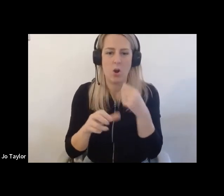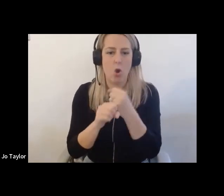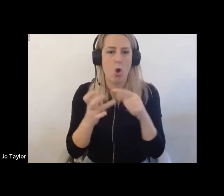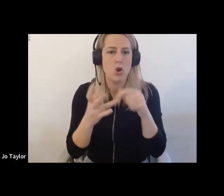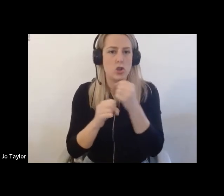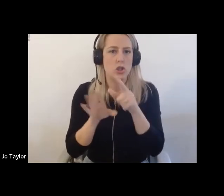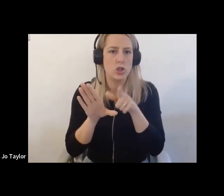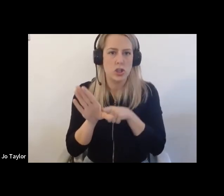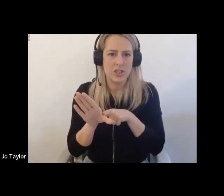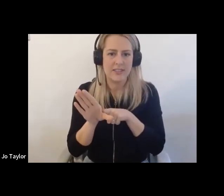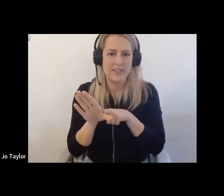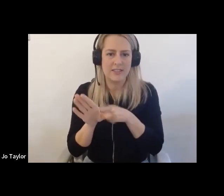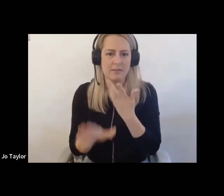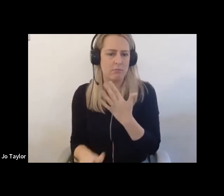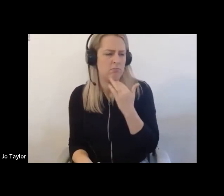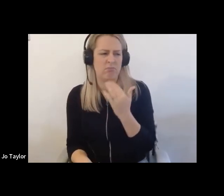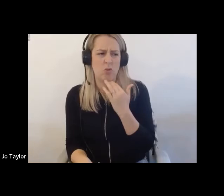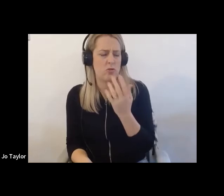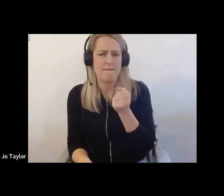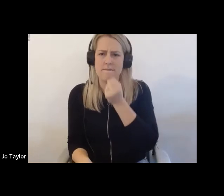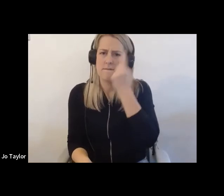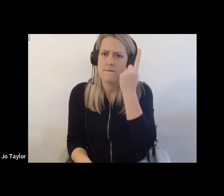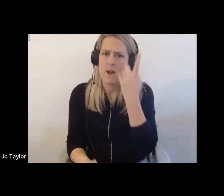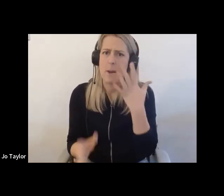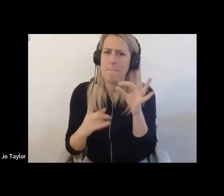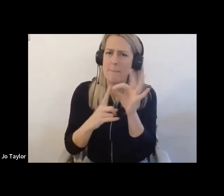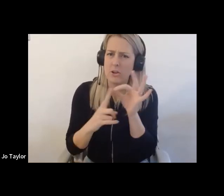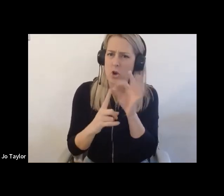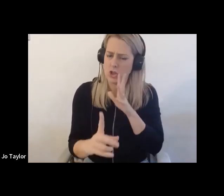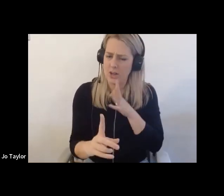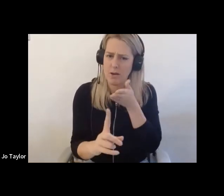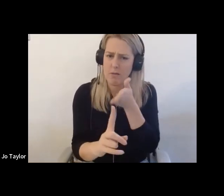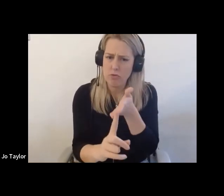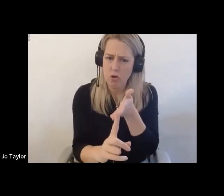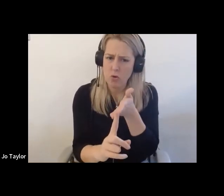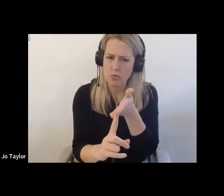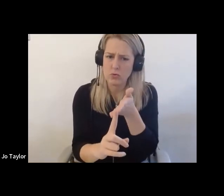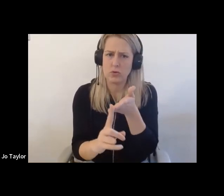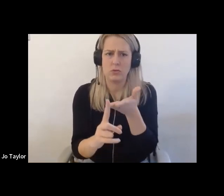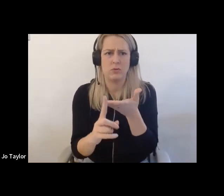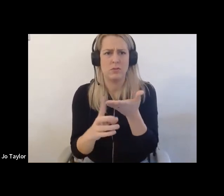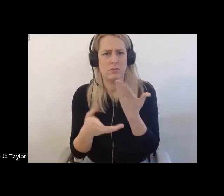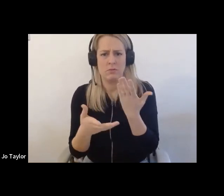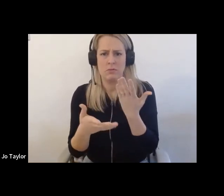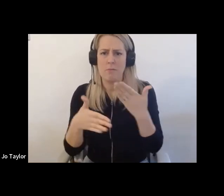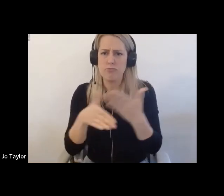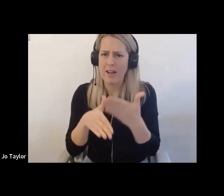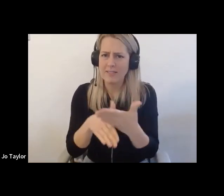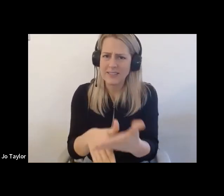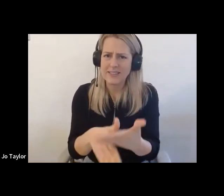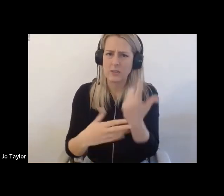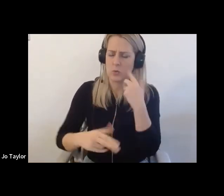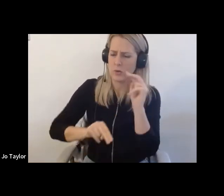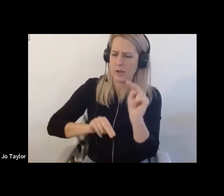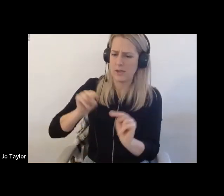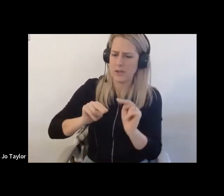of understanding about effective and useful pedagogical approaches and practices to assess the educational needs of